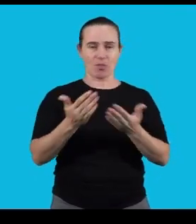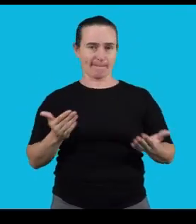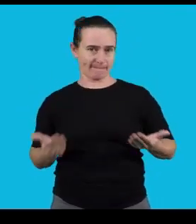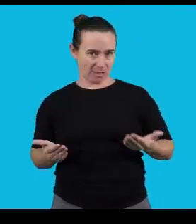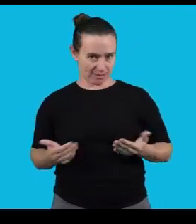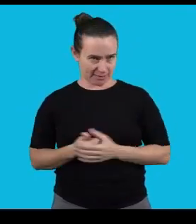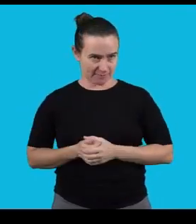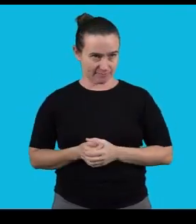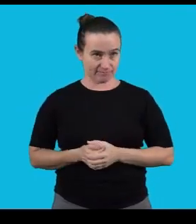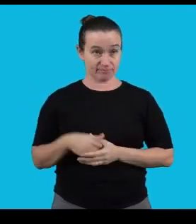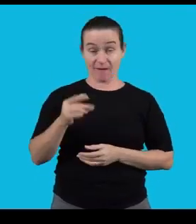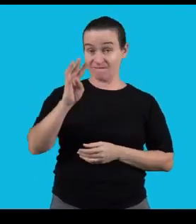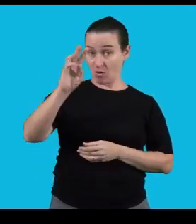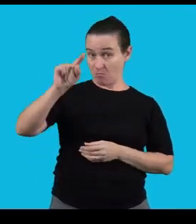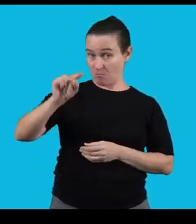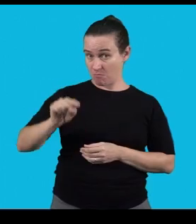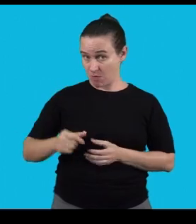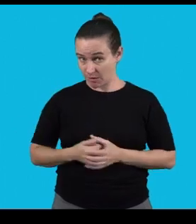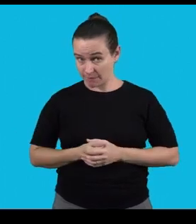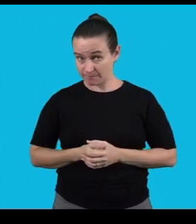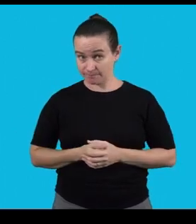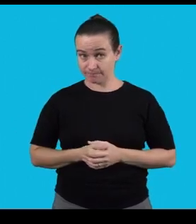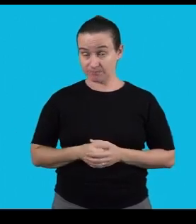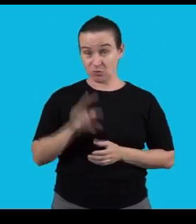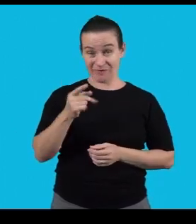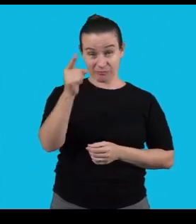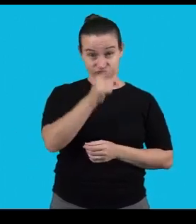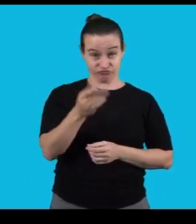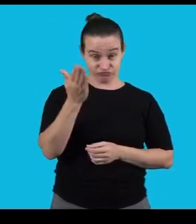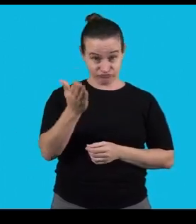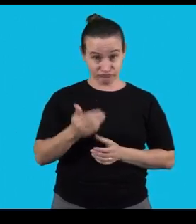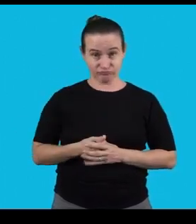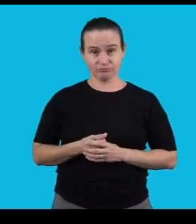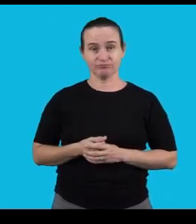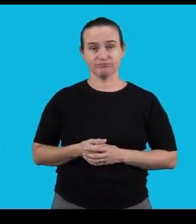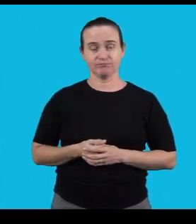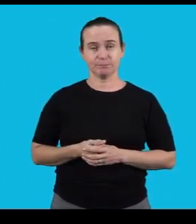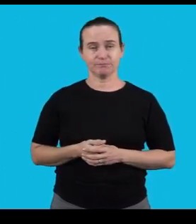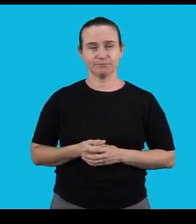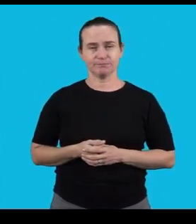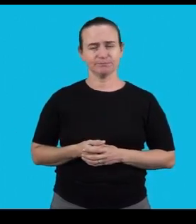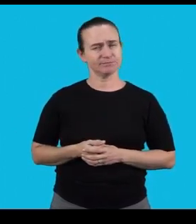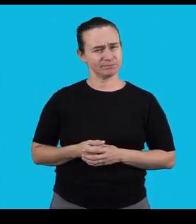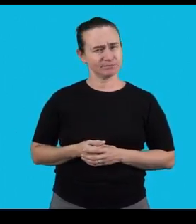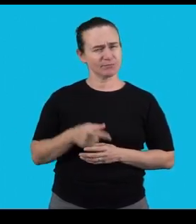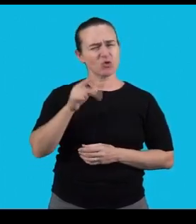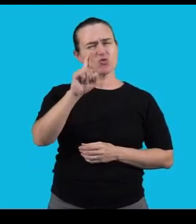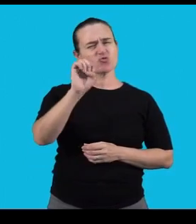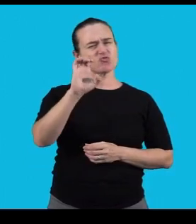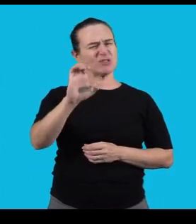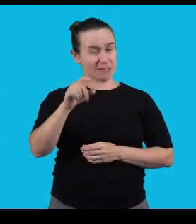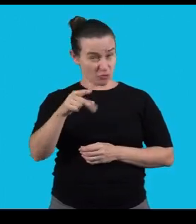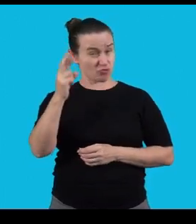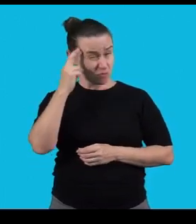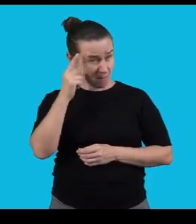maintaining balance. This is for 4 marks. So we are looking at semicircular canals. Do you remember